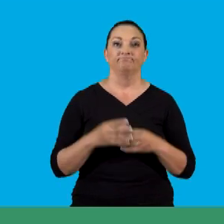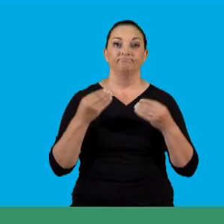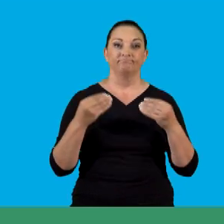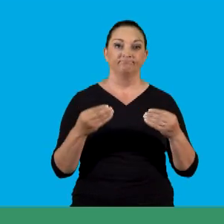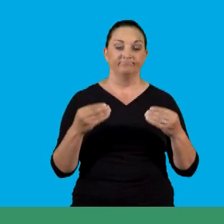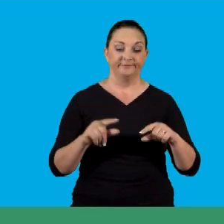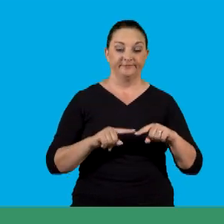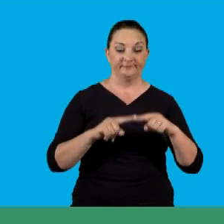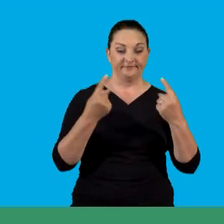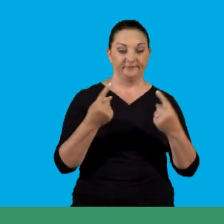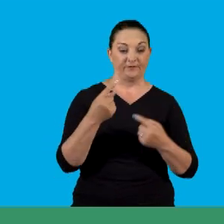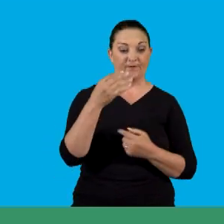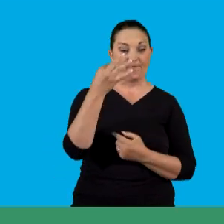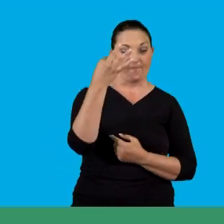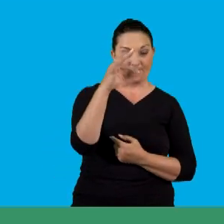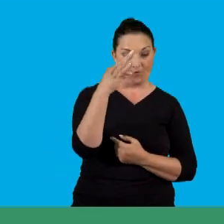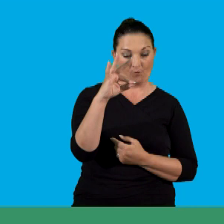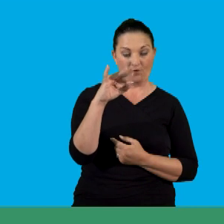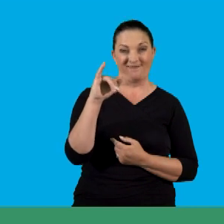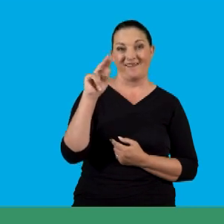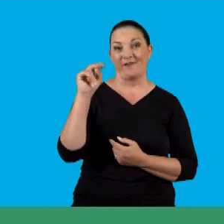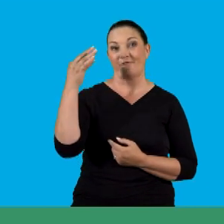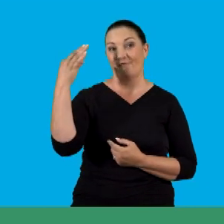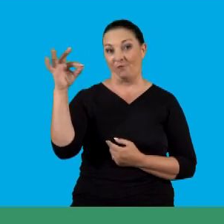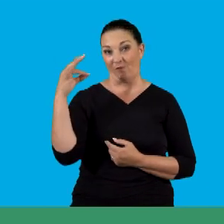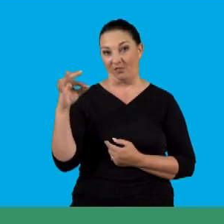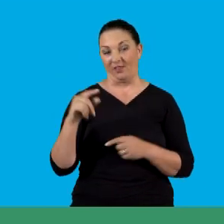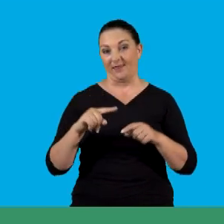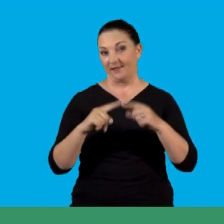differences between formal sector and informal sector.